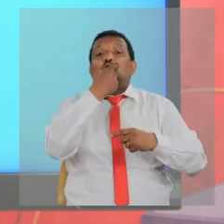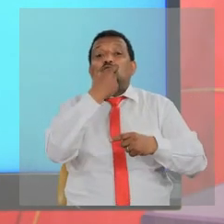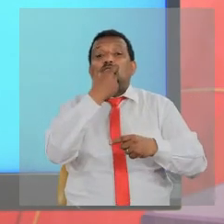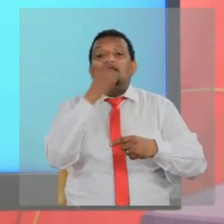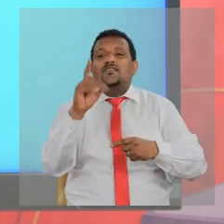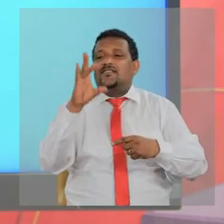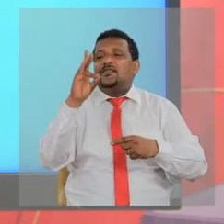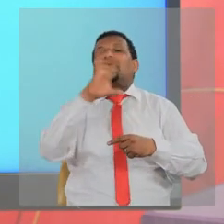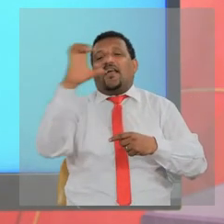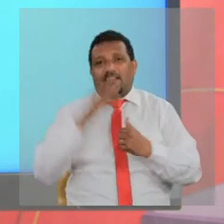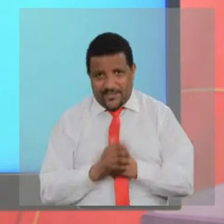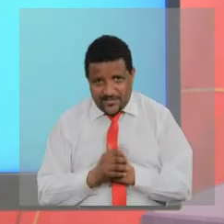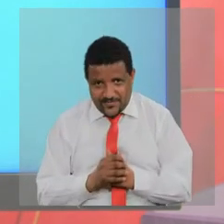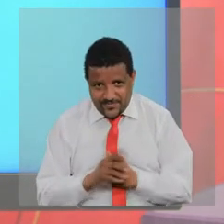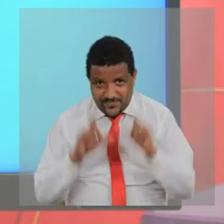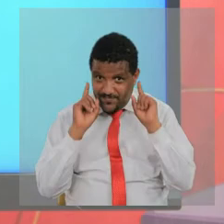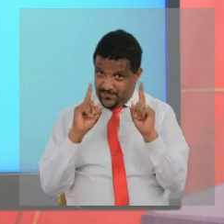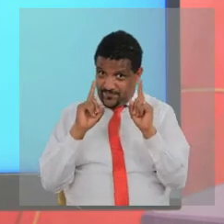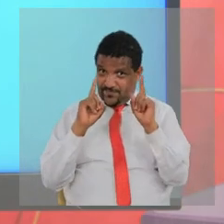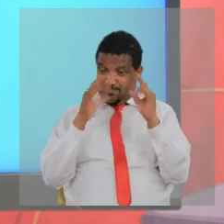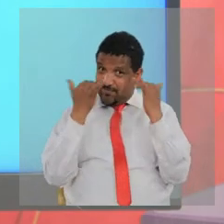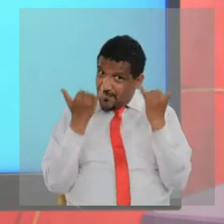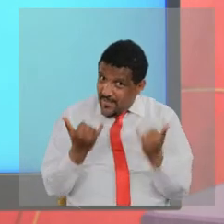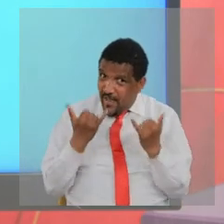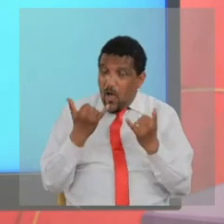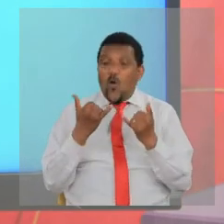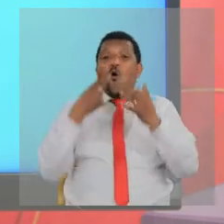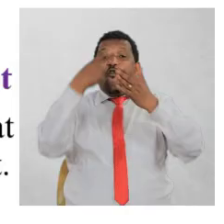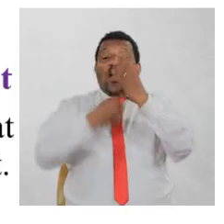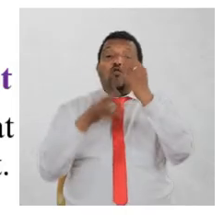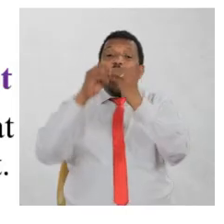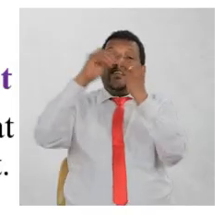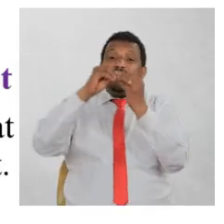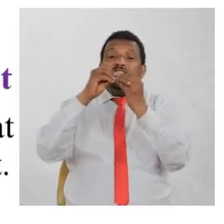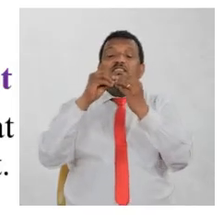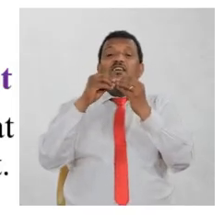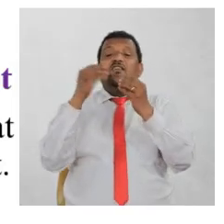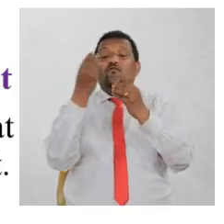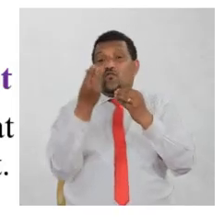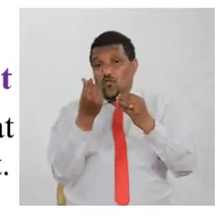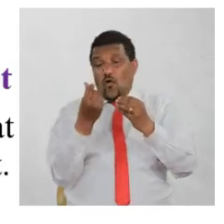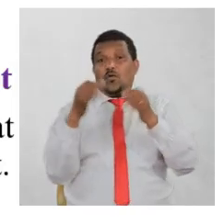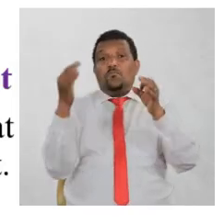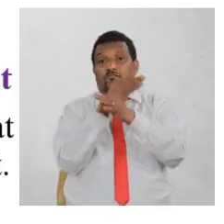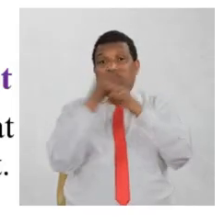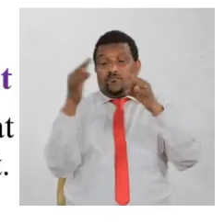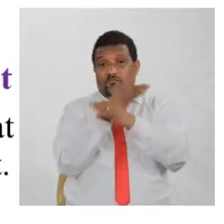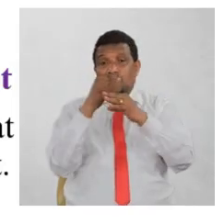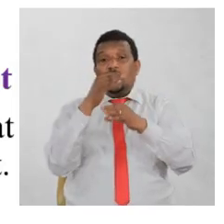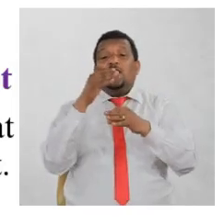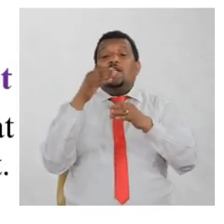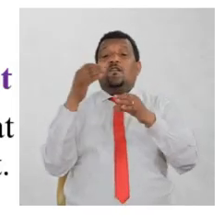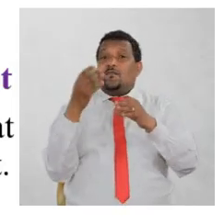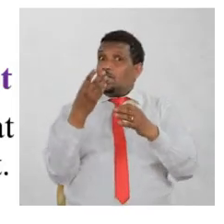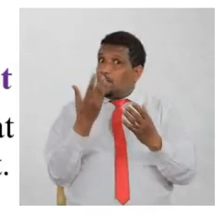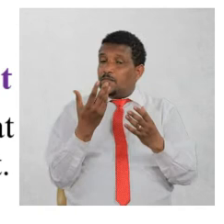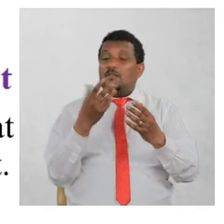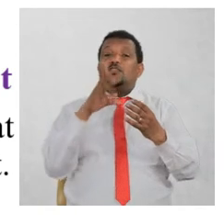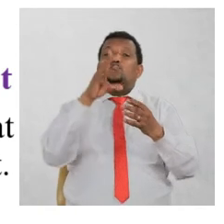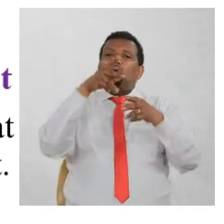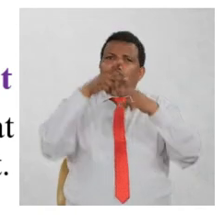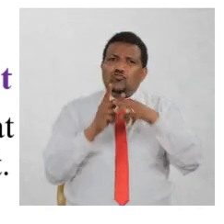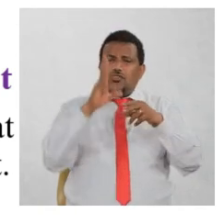birr 700, now the value added by the flour mill factory on a quintal of weight will be 600